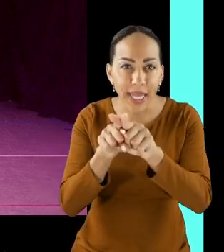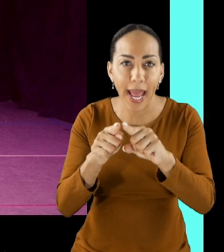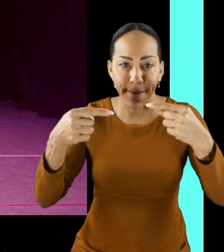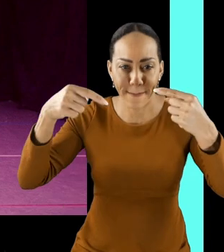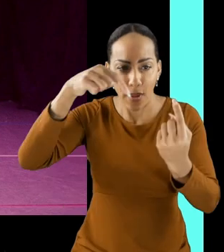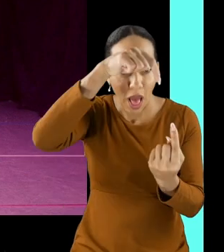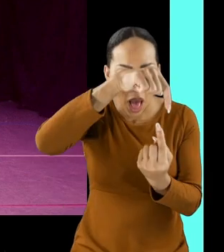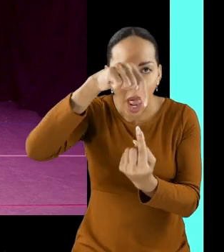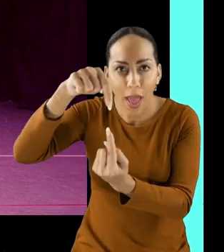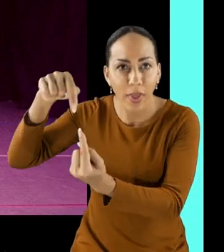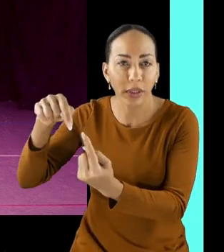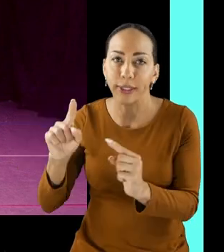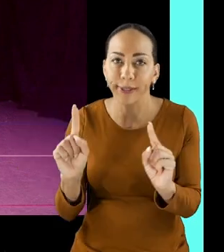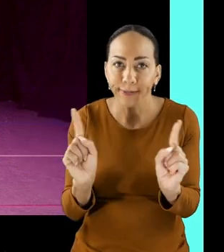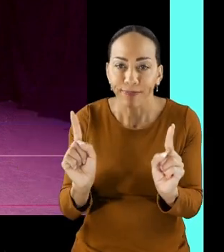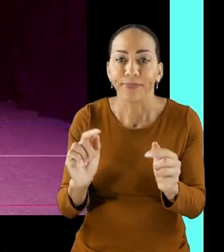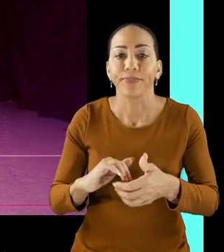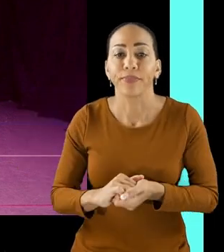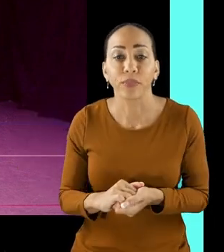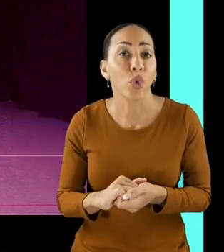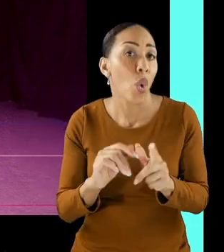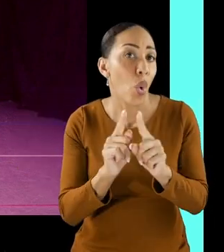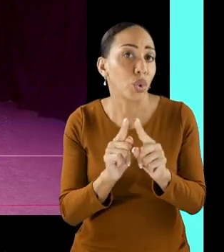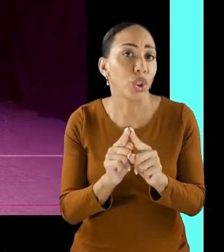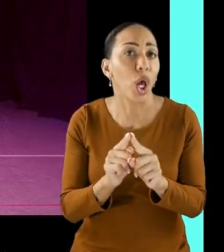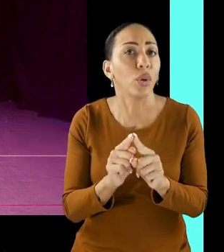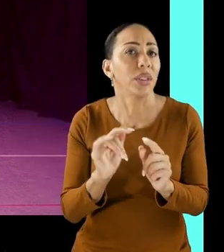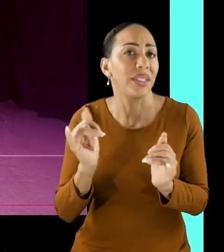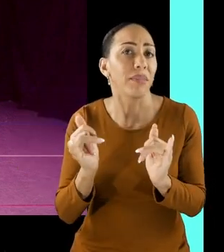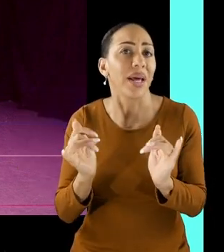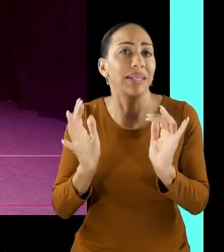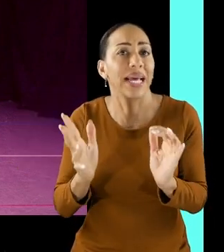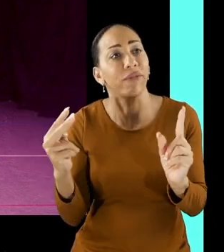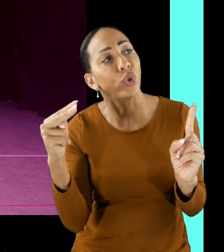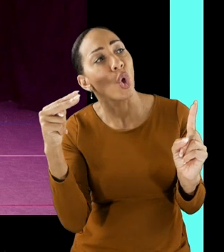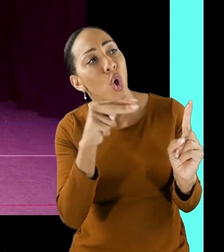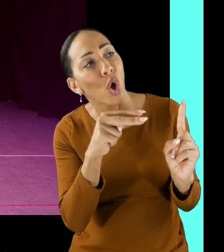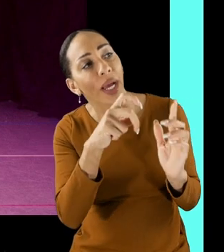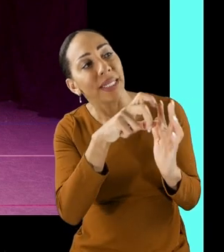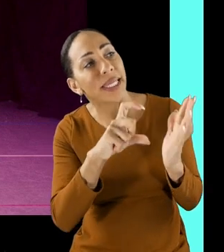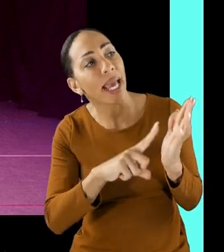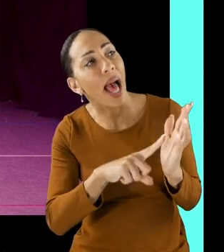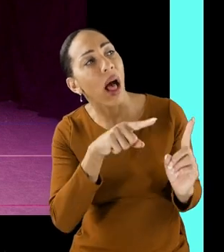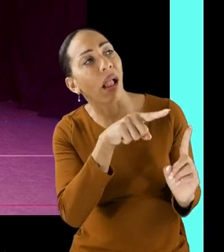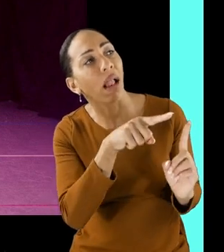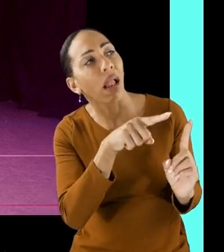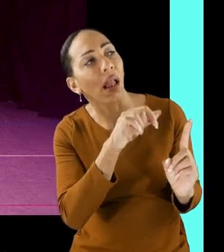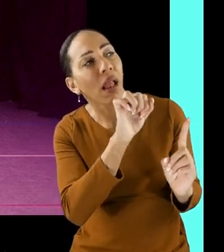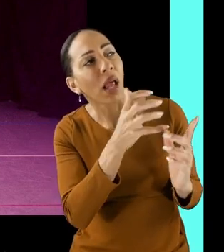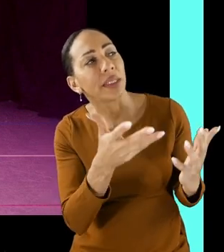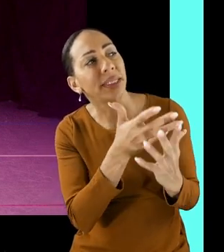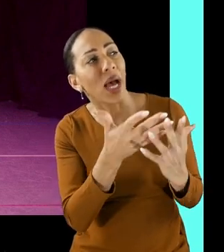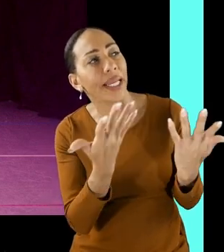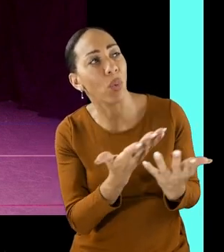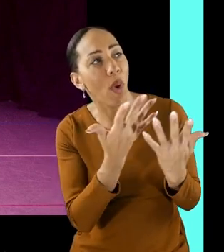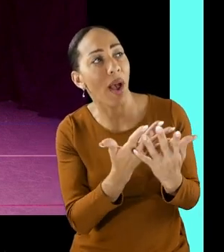point. The secondary problem is that I needed to look at DL for quite a while to pick out where in the show they were signing,